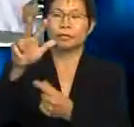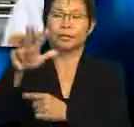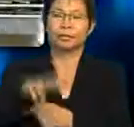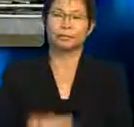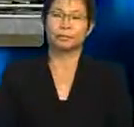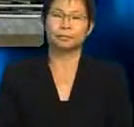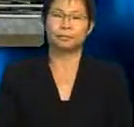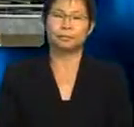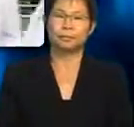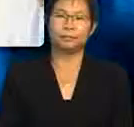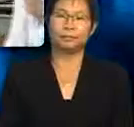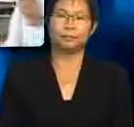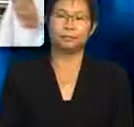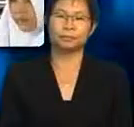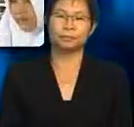Group 3.